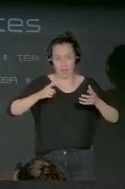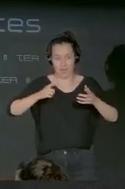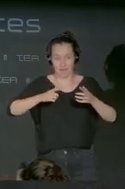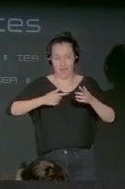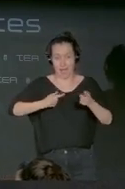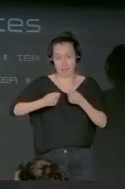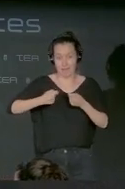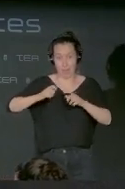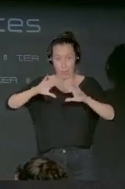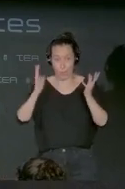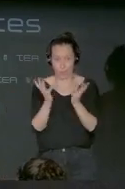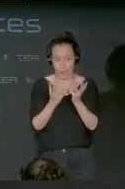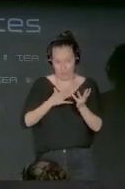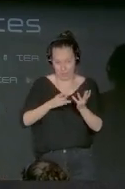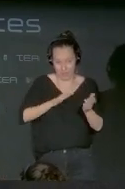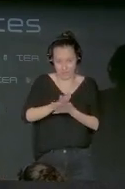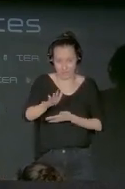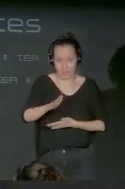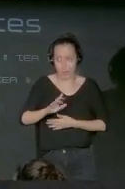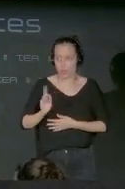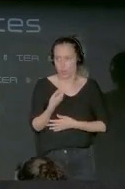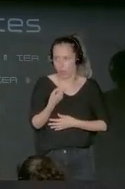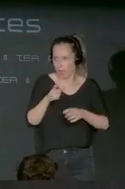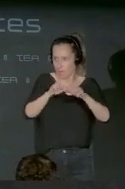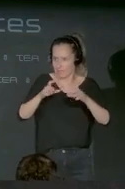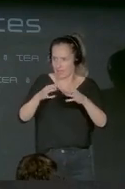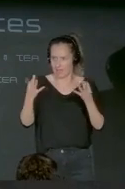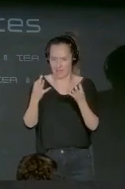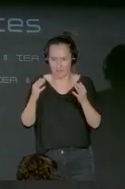space for everybody, there is a range. But